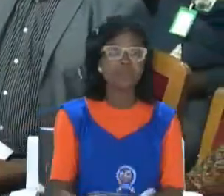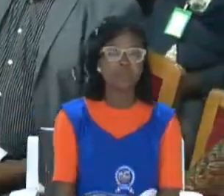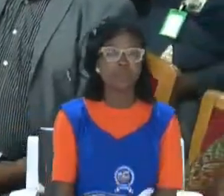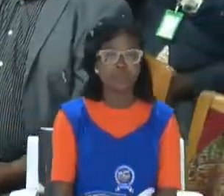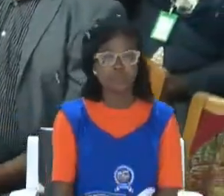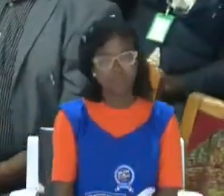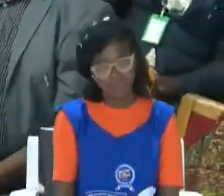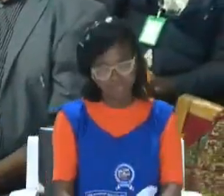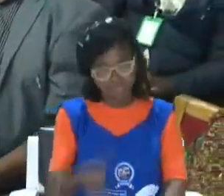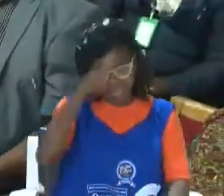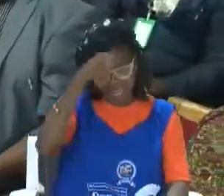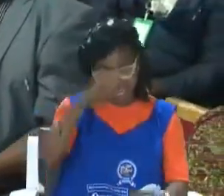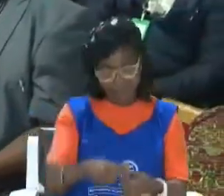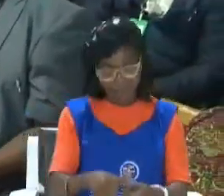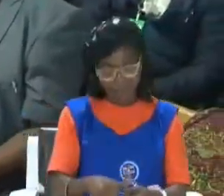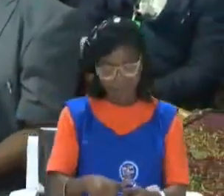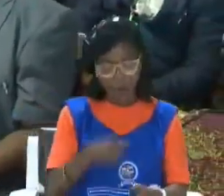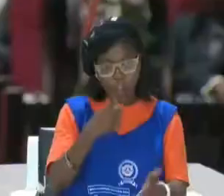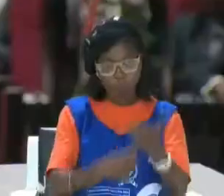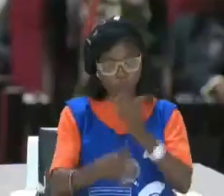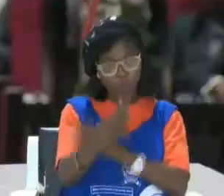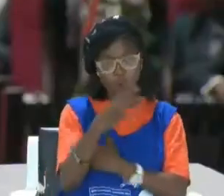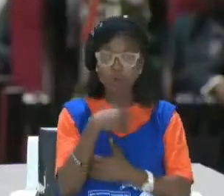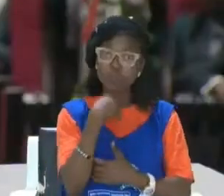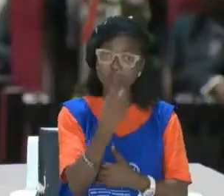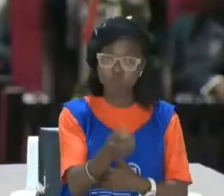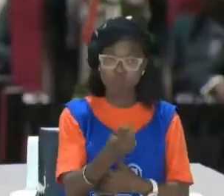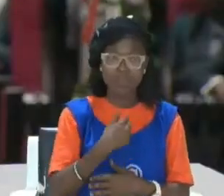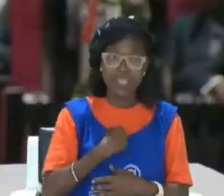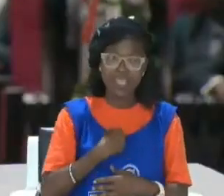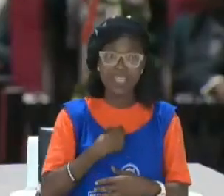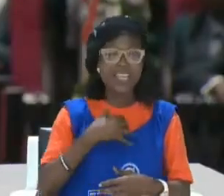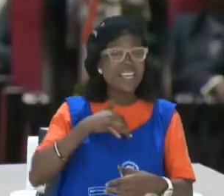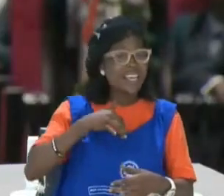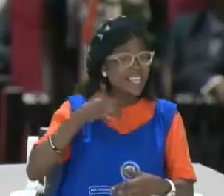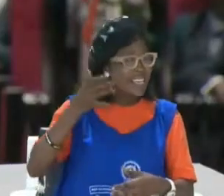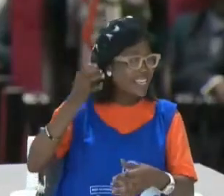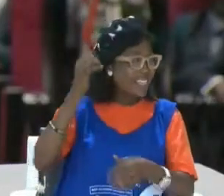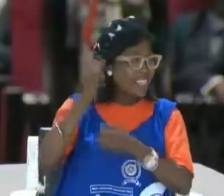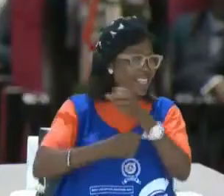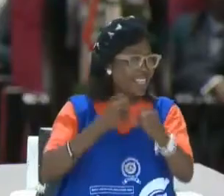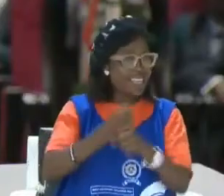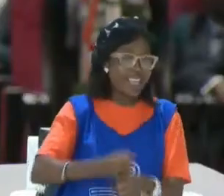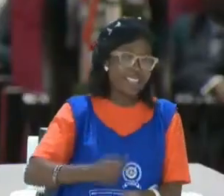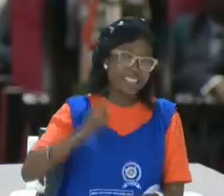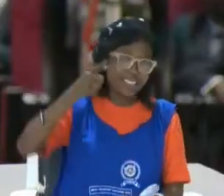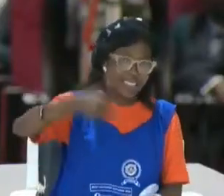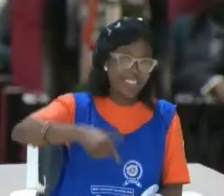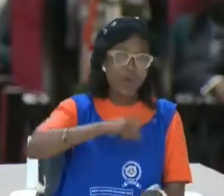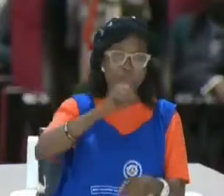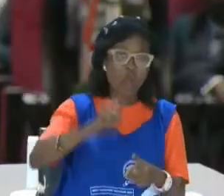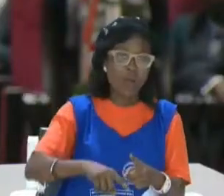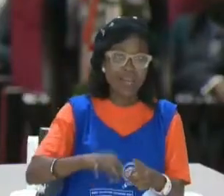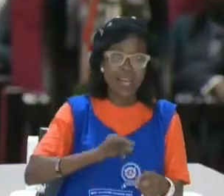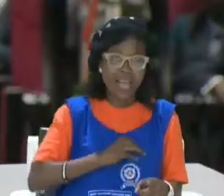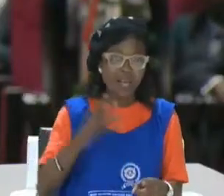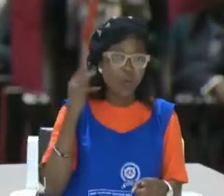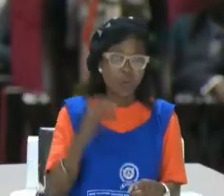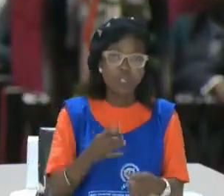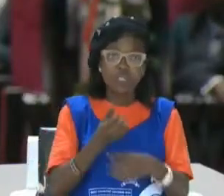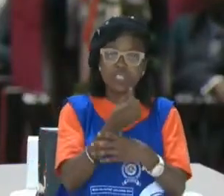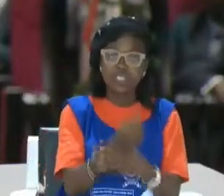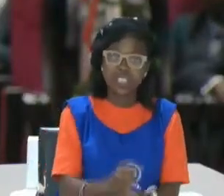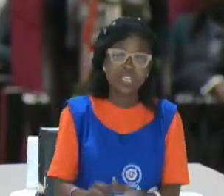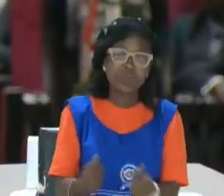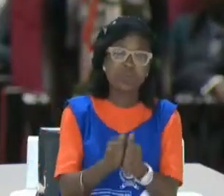You remember what God told me later on, years later, when I told the story in one of the meetings, and God said to me,